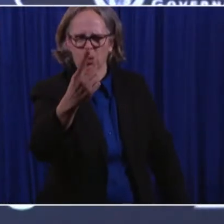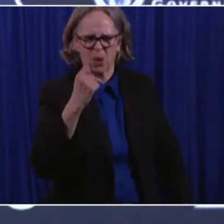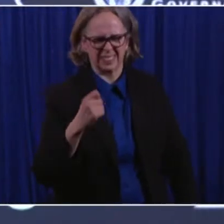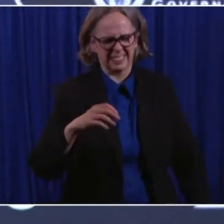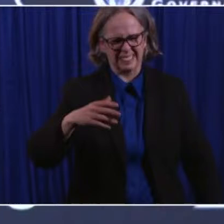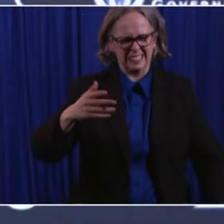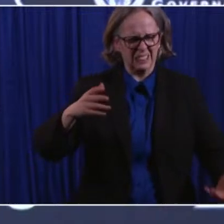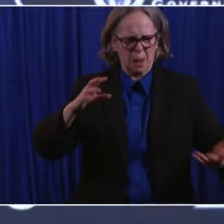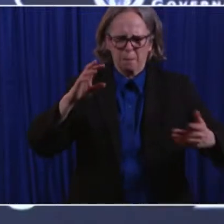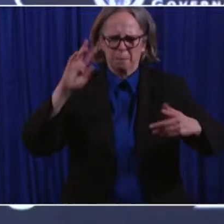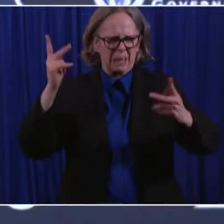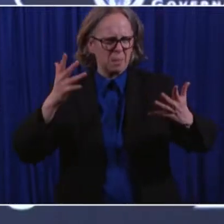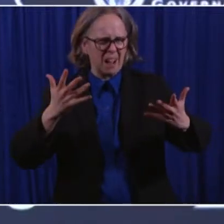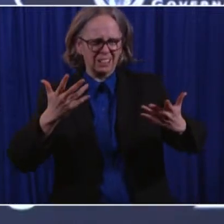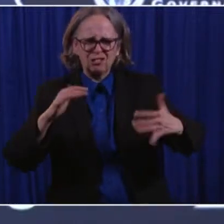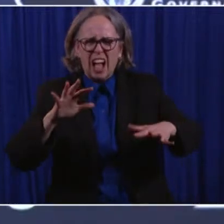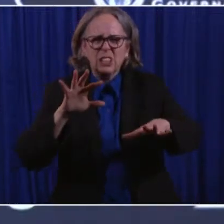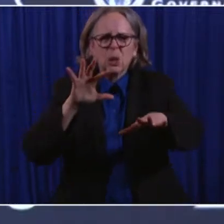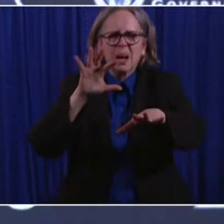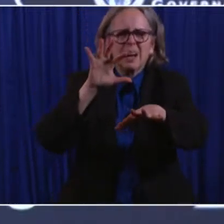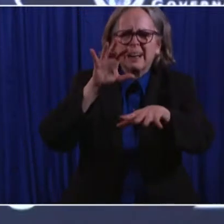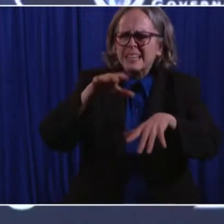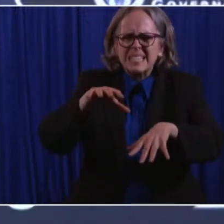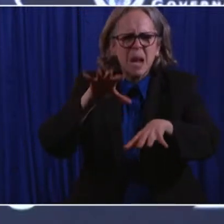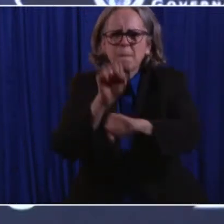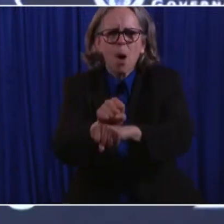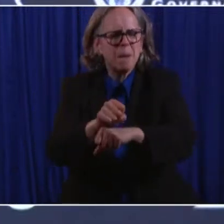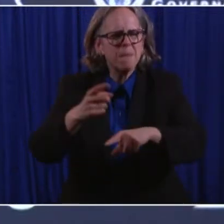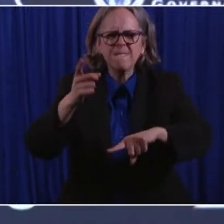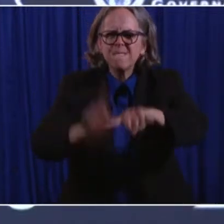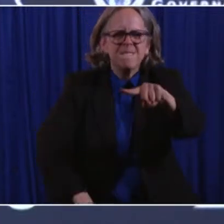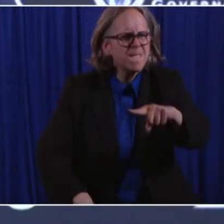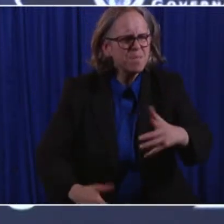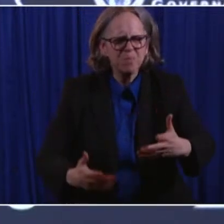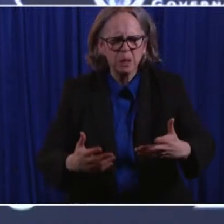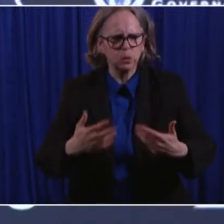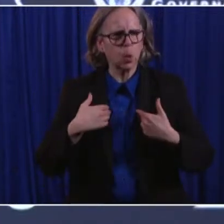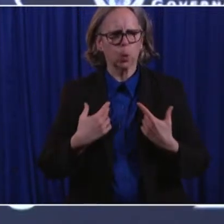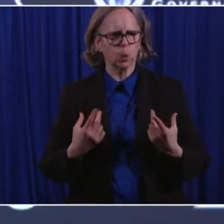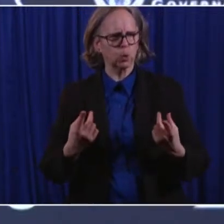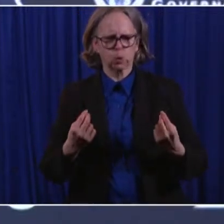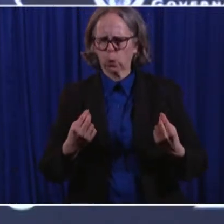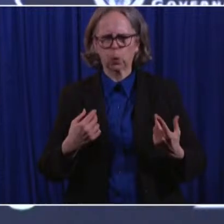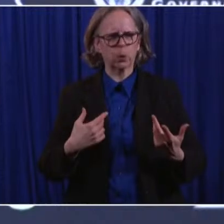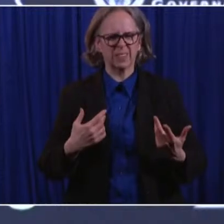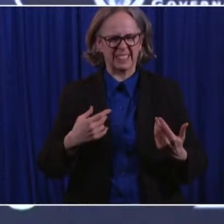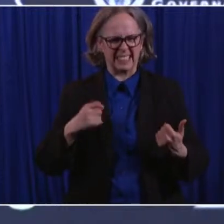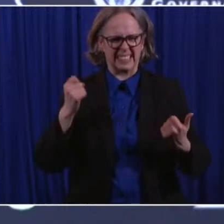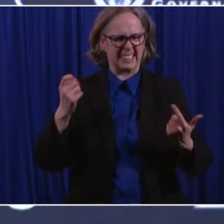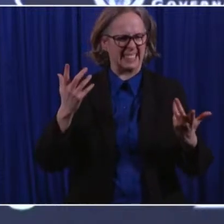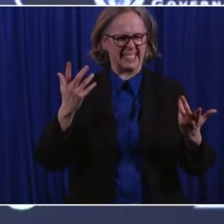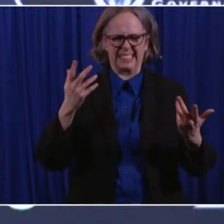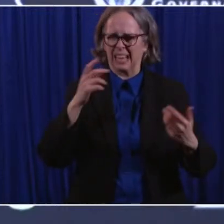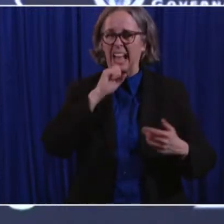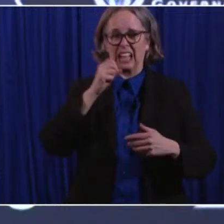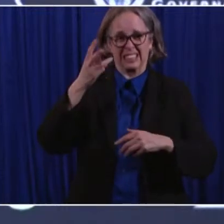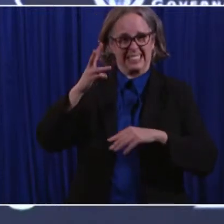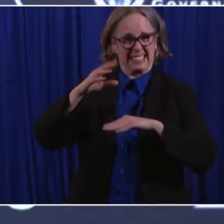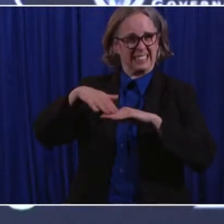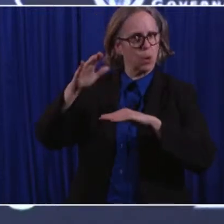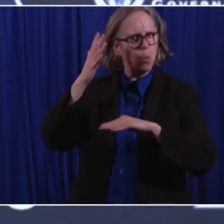up is we did not want vaccines sitting on the shelf. And so what we're seeing is an uneven uptake